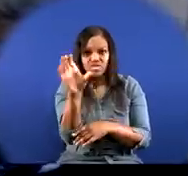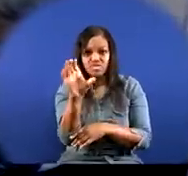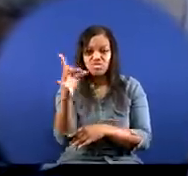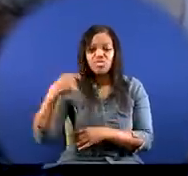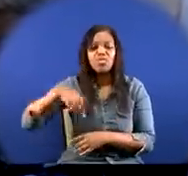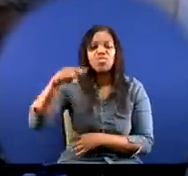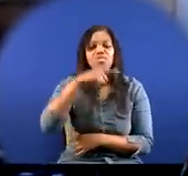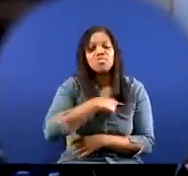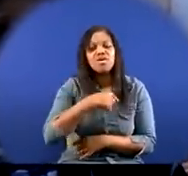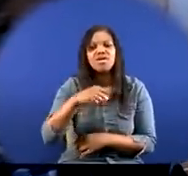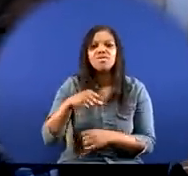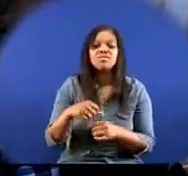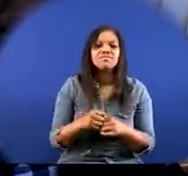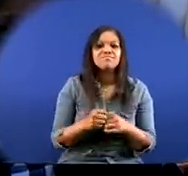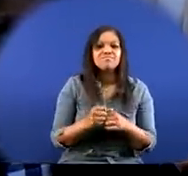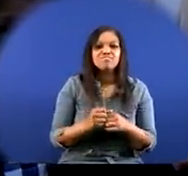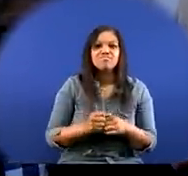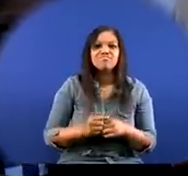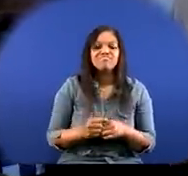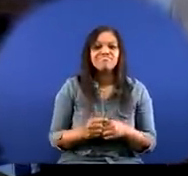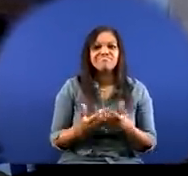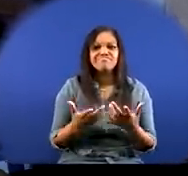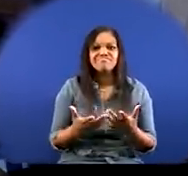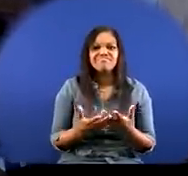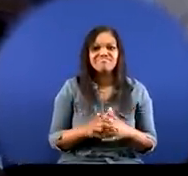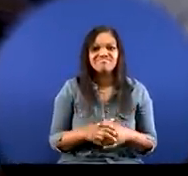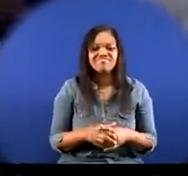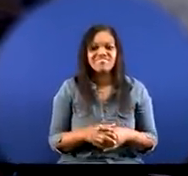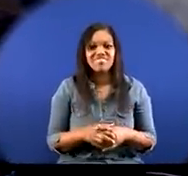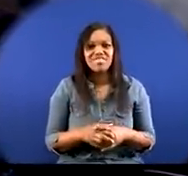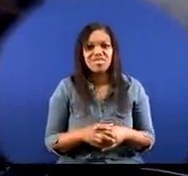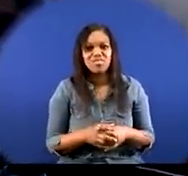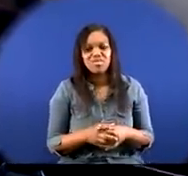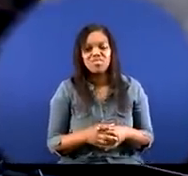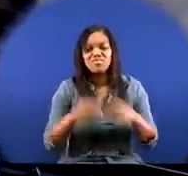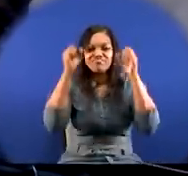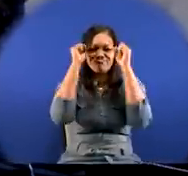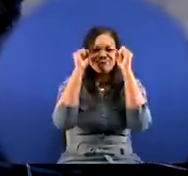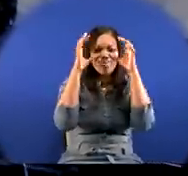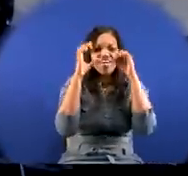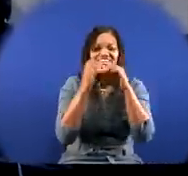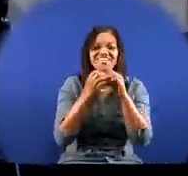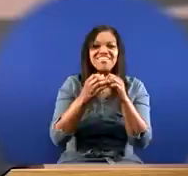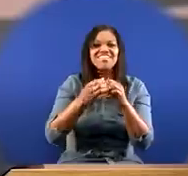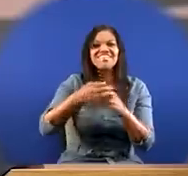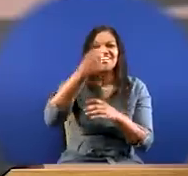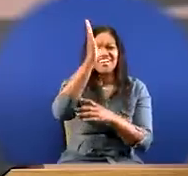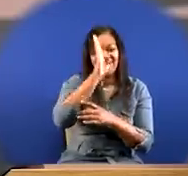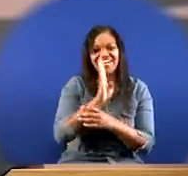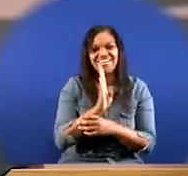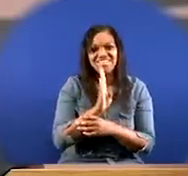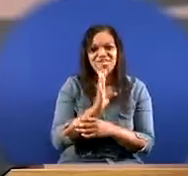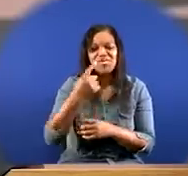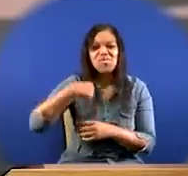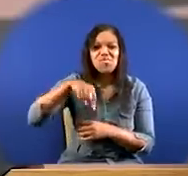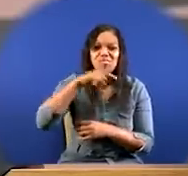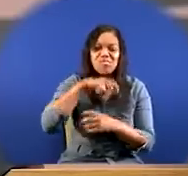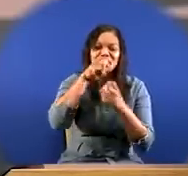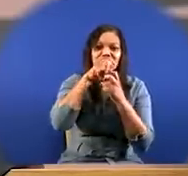We would startle God. We would shock God. We would